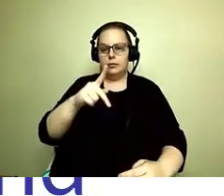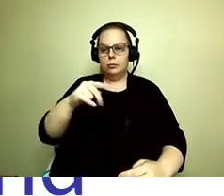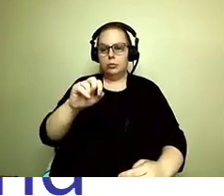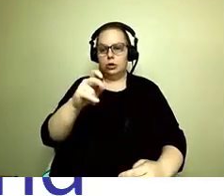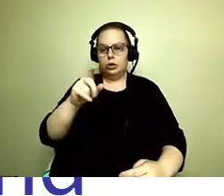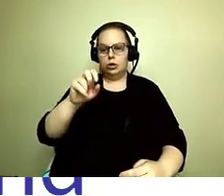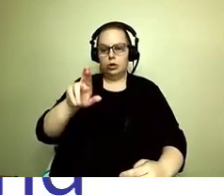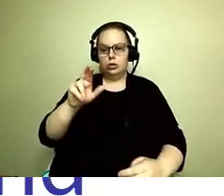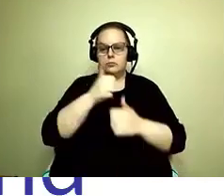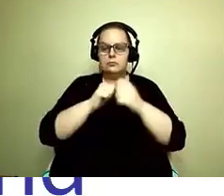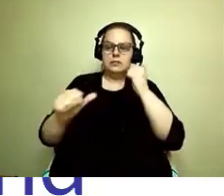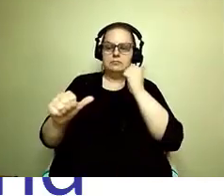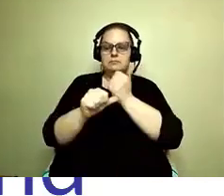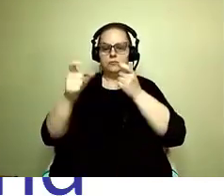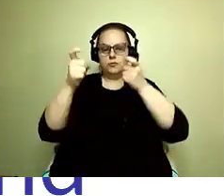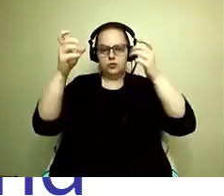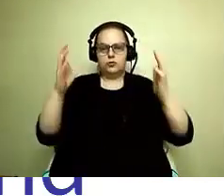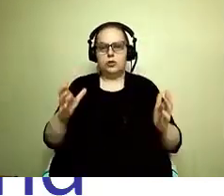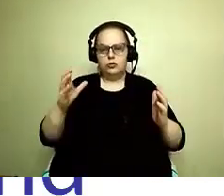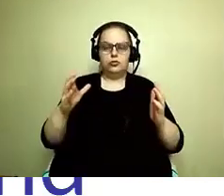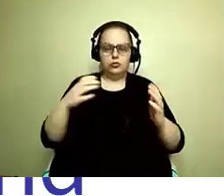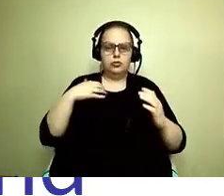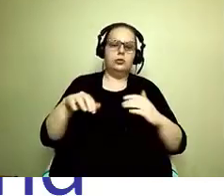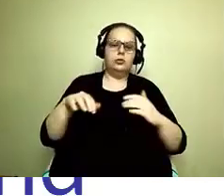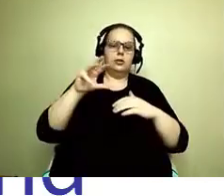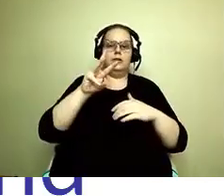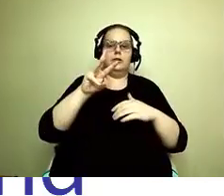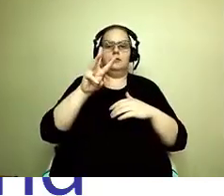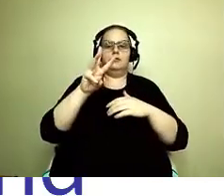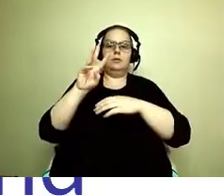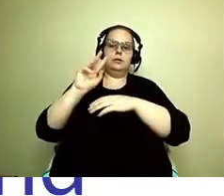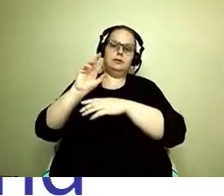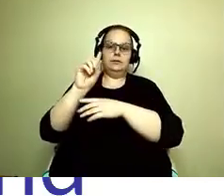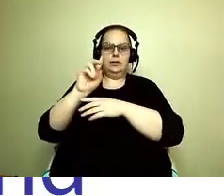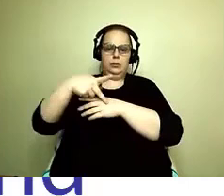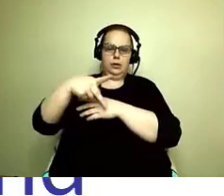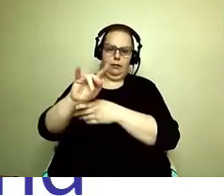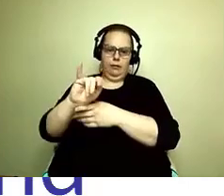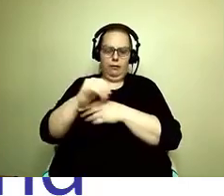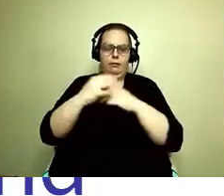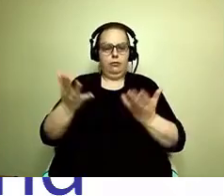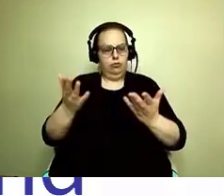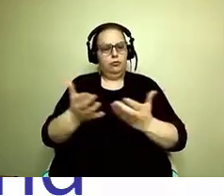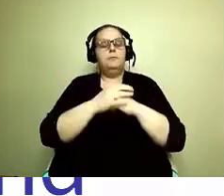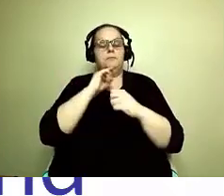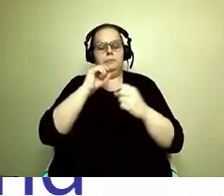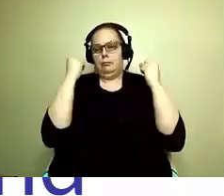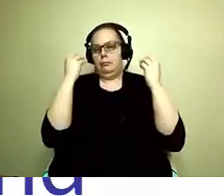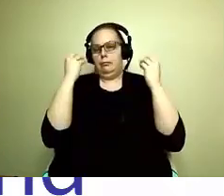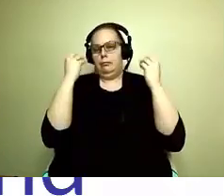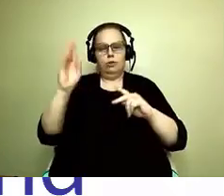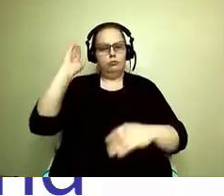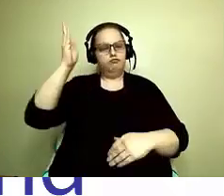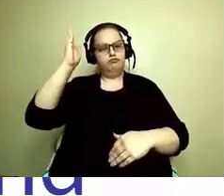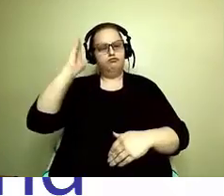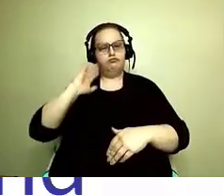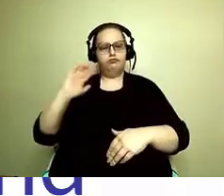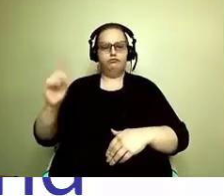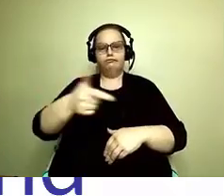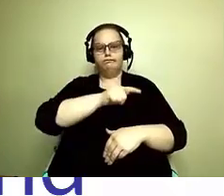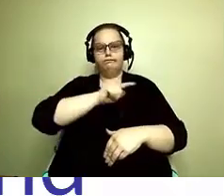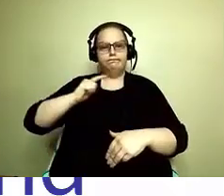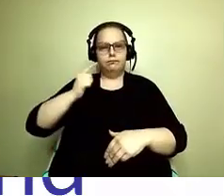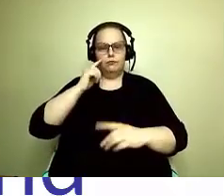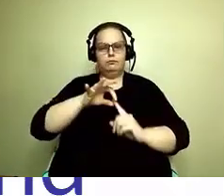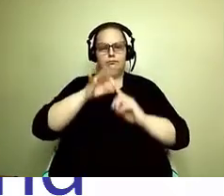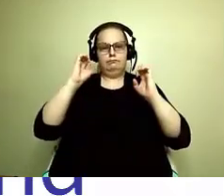special education team at the Wisconsin Department of Public Instruction, and we have many presenters with us today helping out with this presentation from the special education